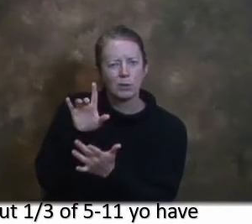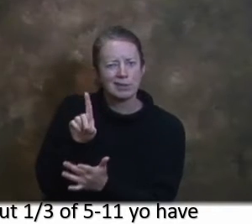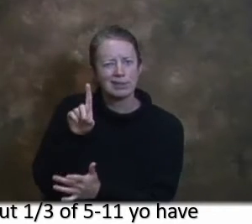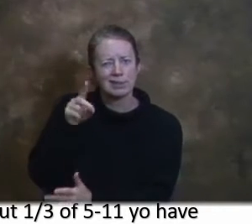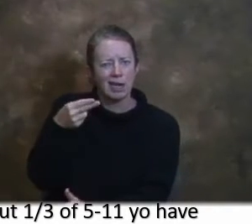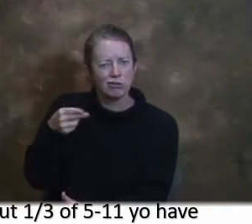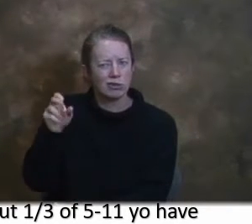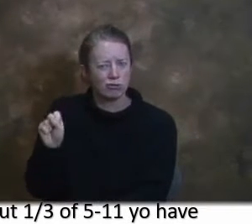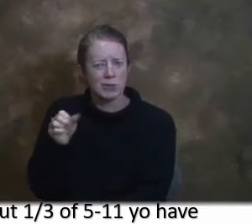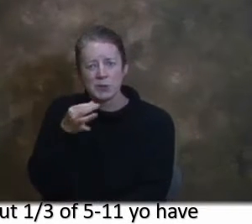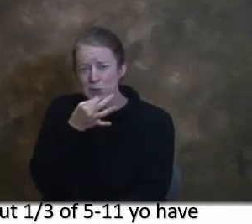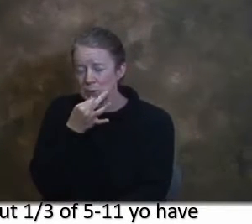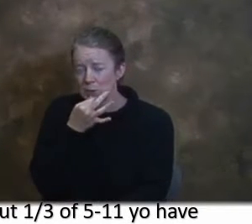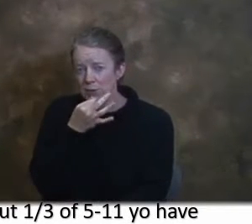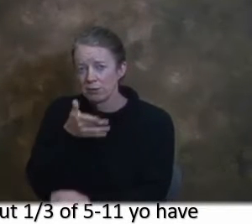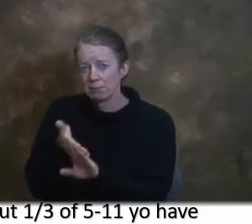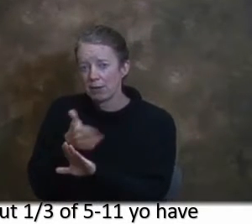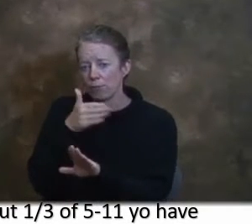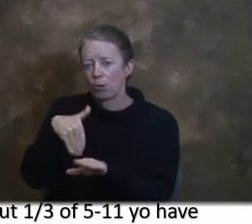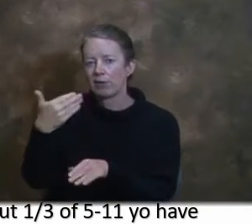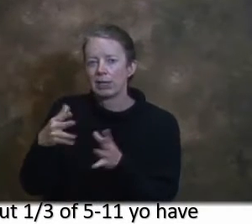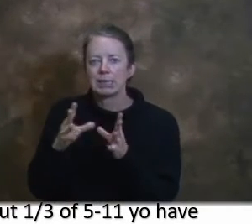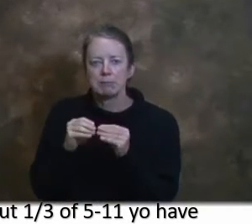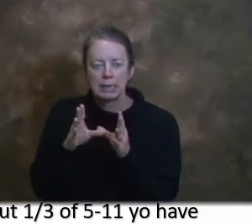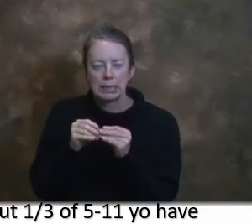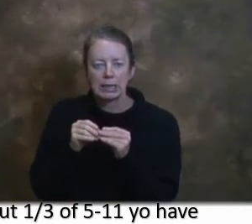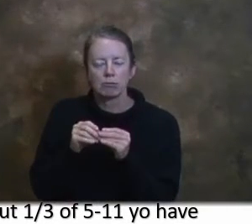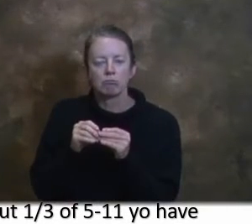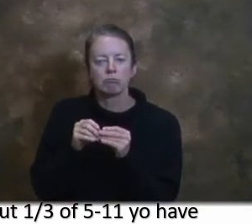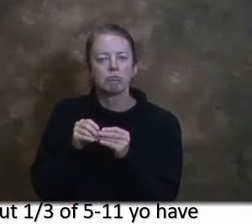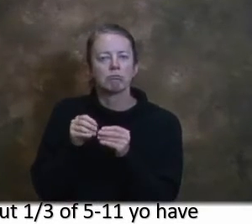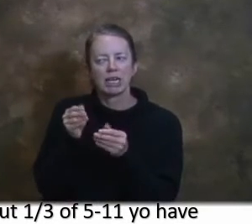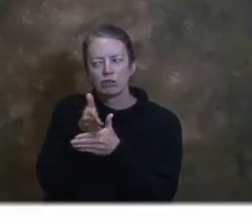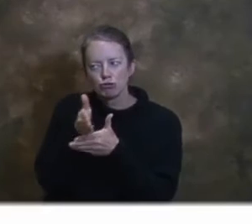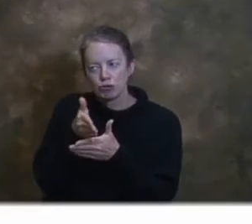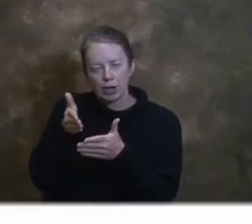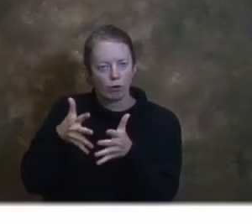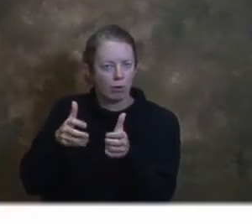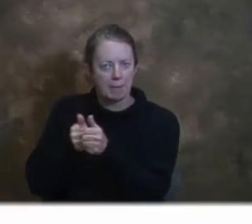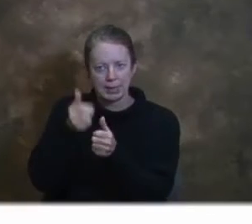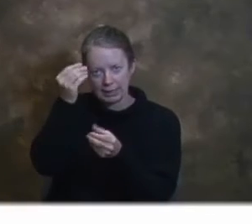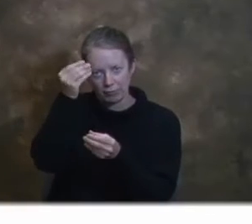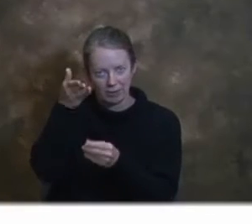again before our next meeting and give you an updated number.